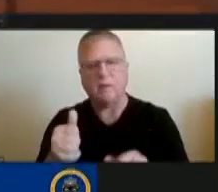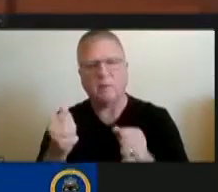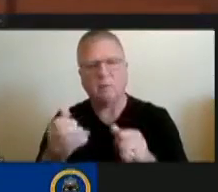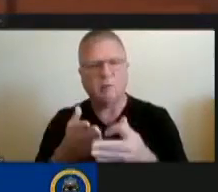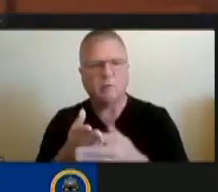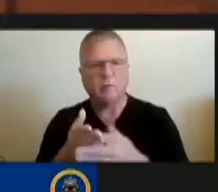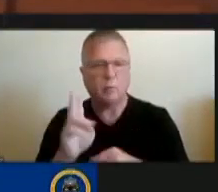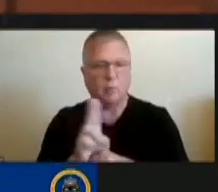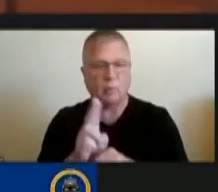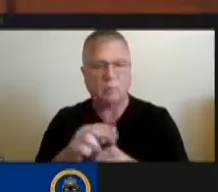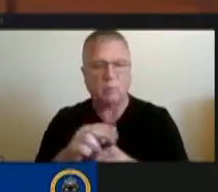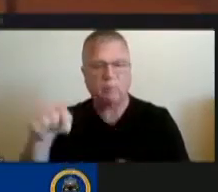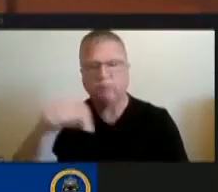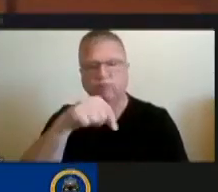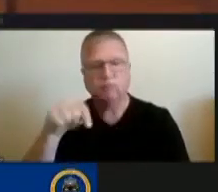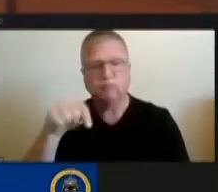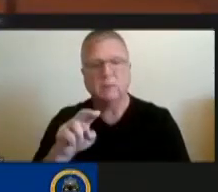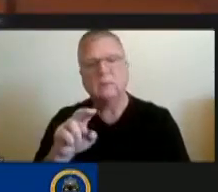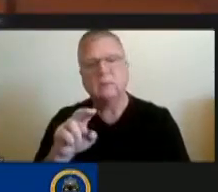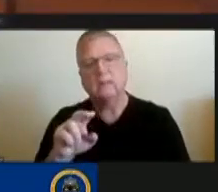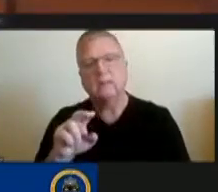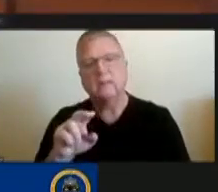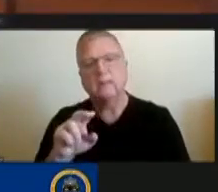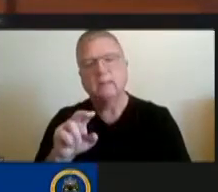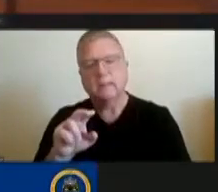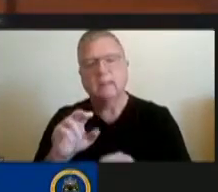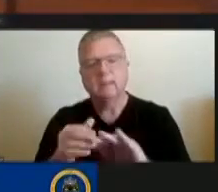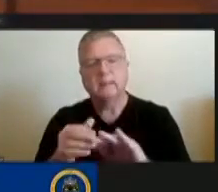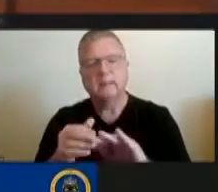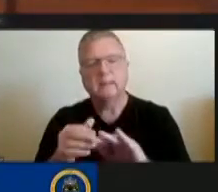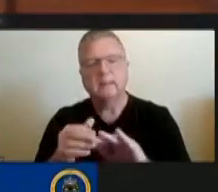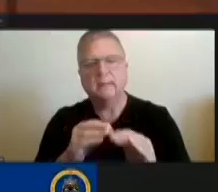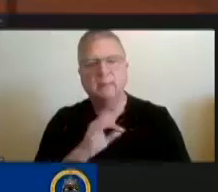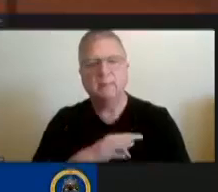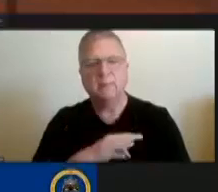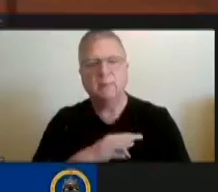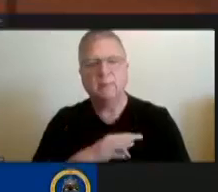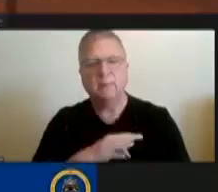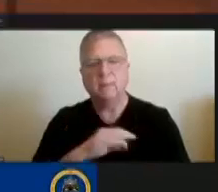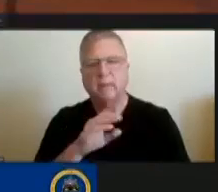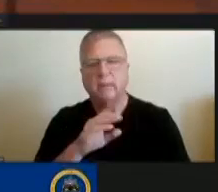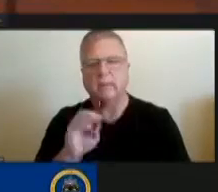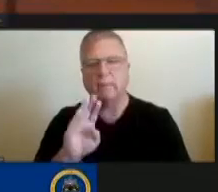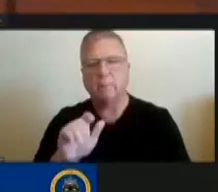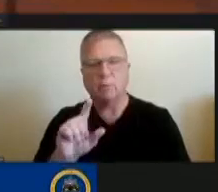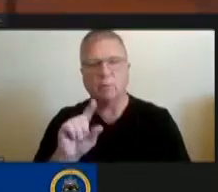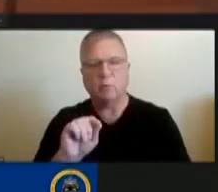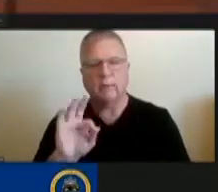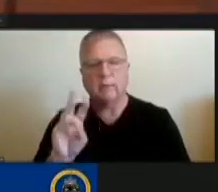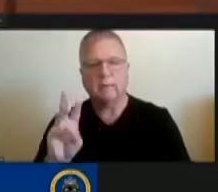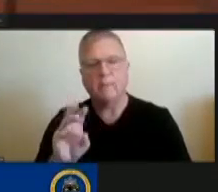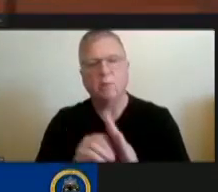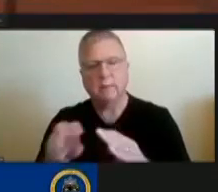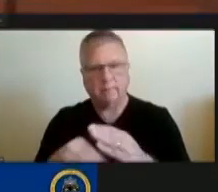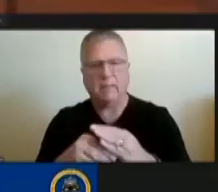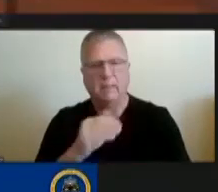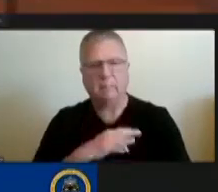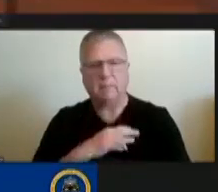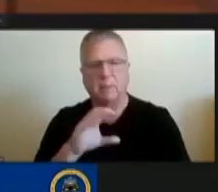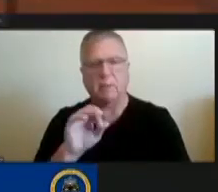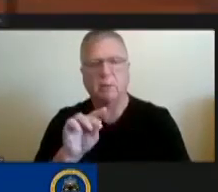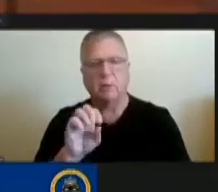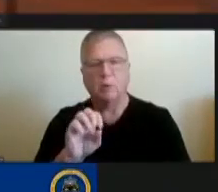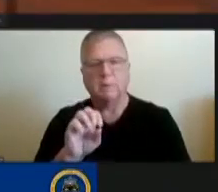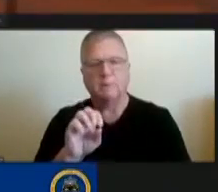within the city of Pittsburgh. And Bill number 2096, an ordinance amending the Pittsburgh Code,